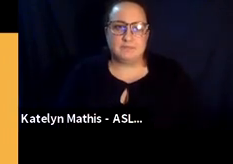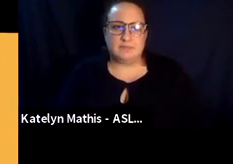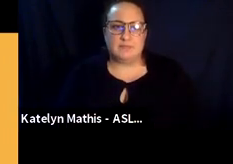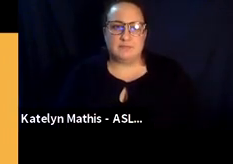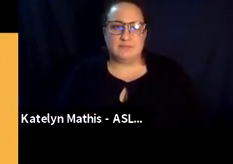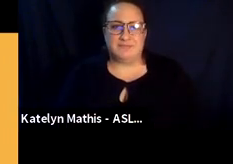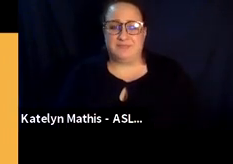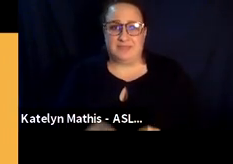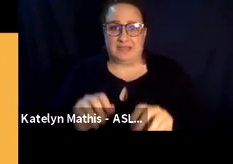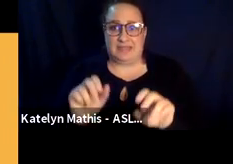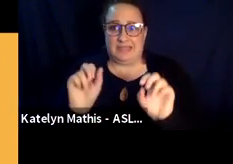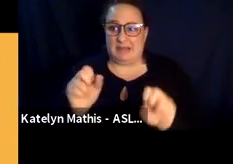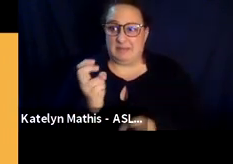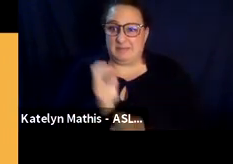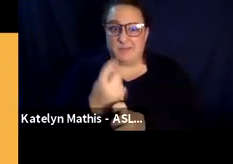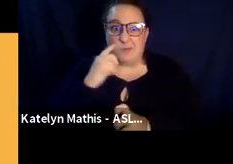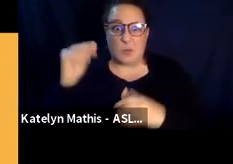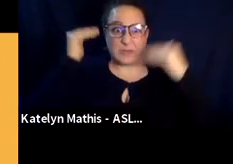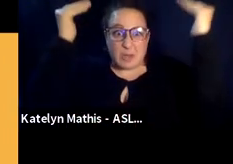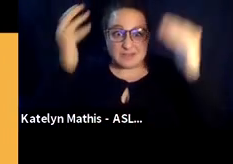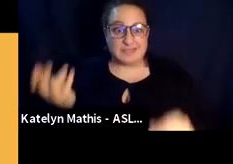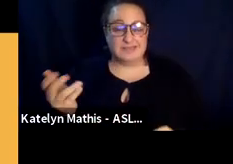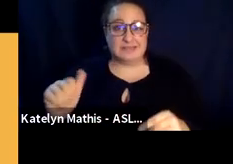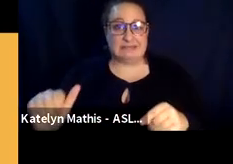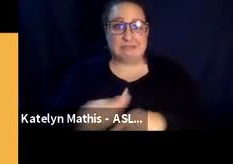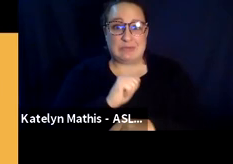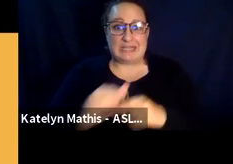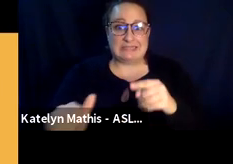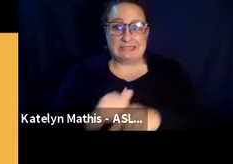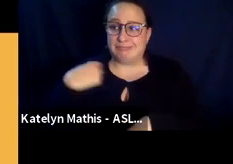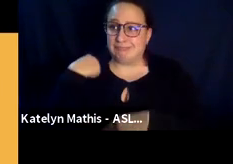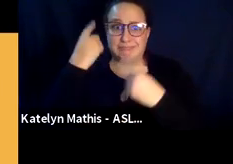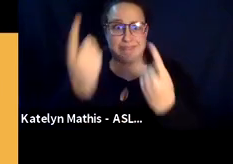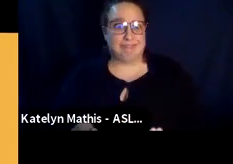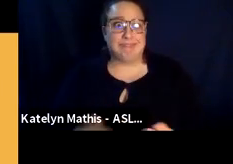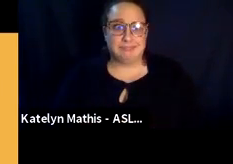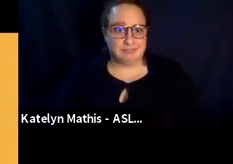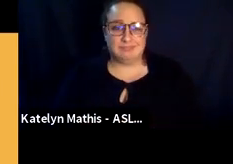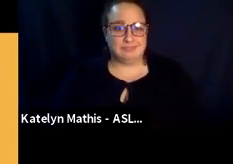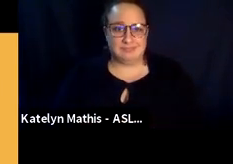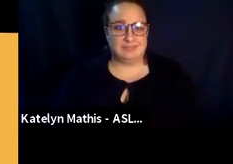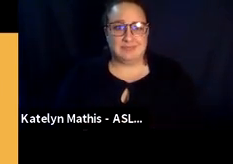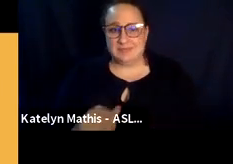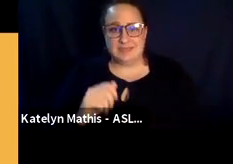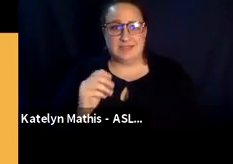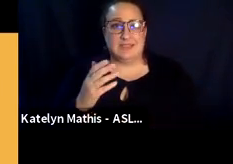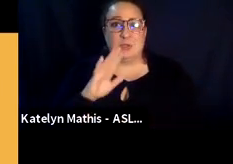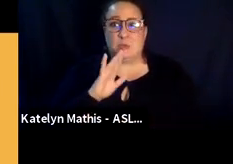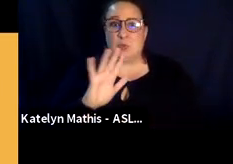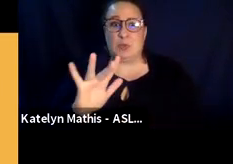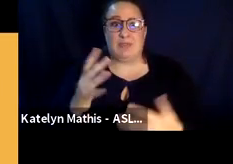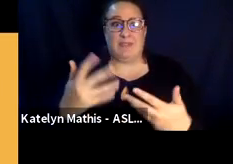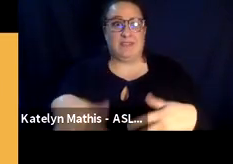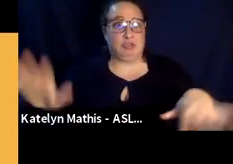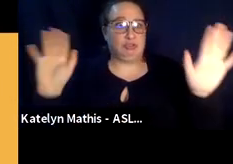It can be difficult for adults that have been practicing this for a very long time, well past the age of 25. Let's just say